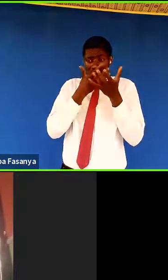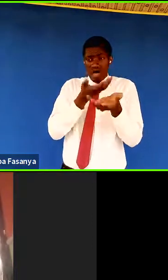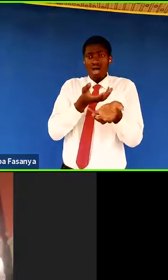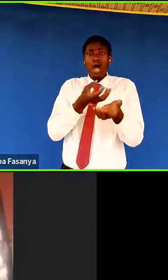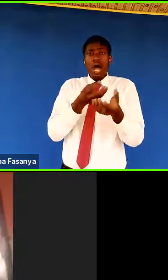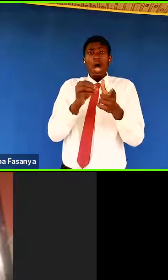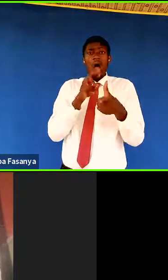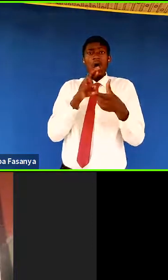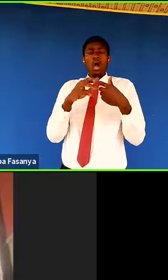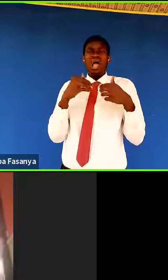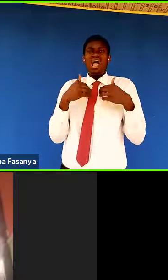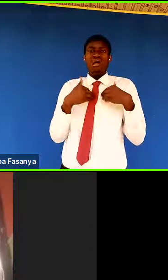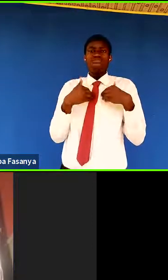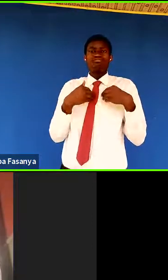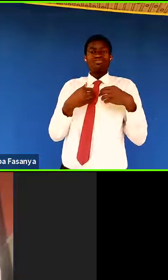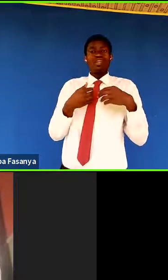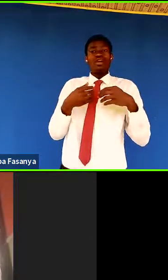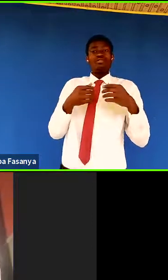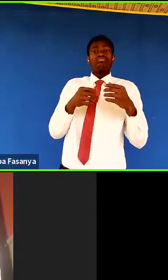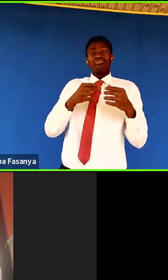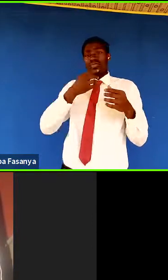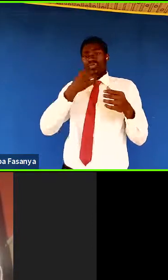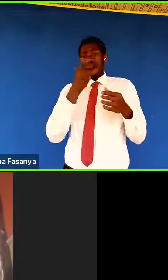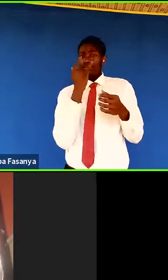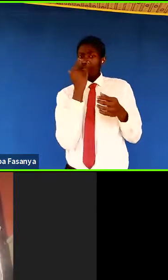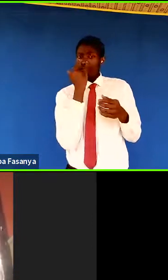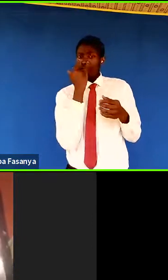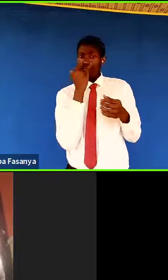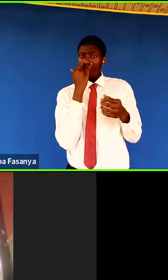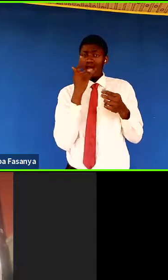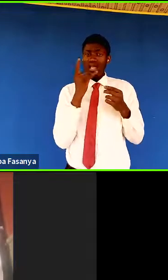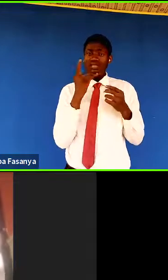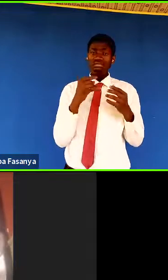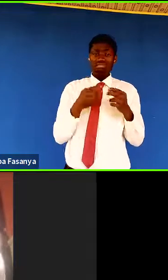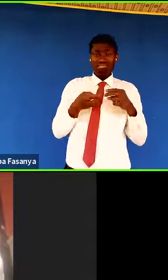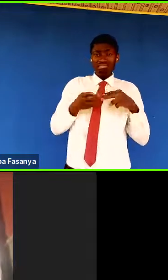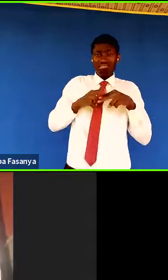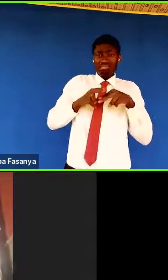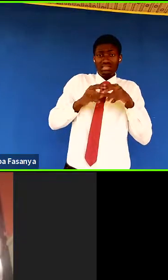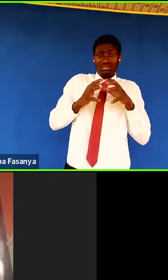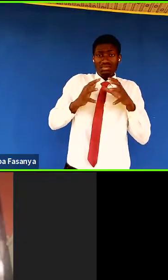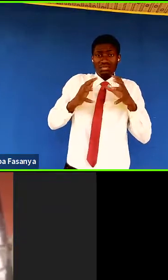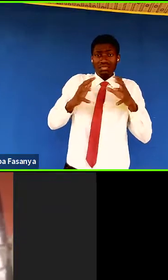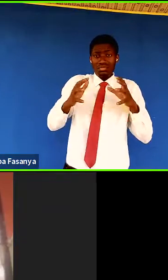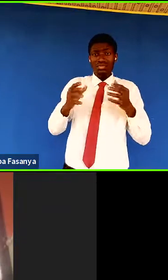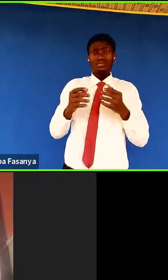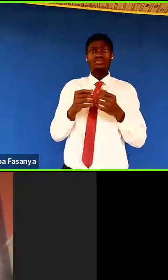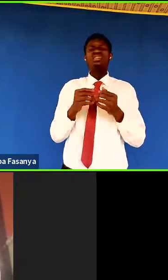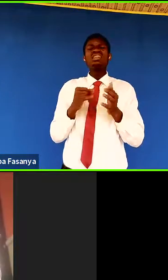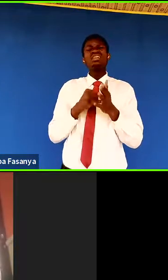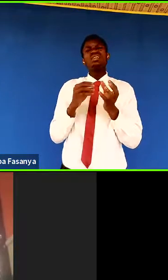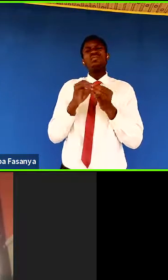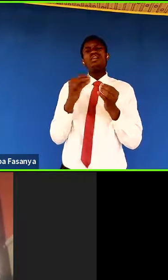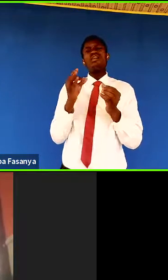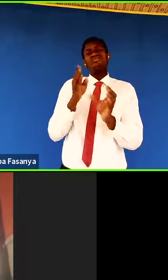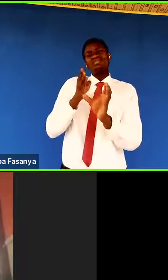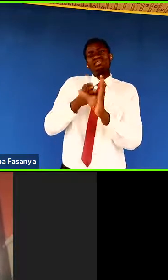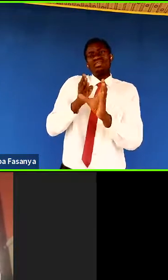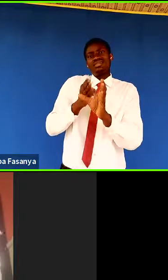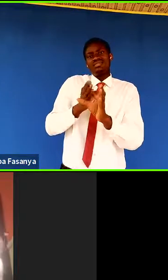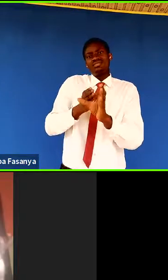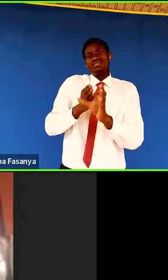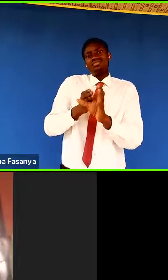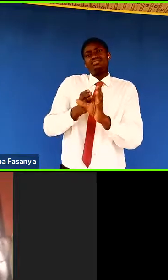and all. The only thing is that the woman is not pregnant. So it's more of a psychological disorder, all right, and